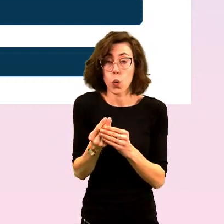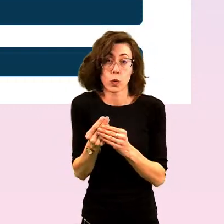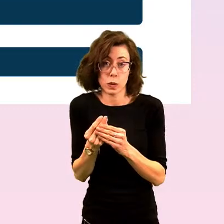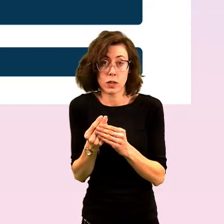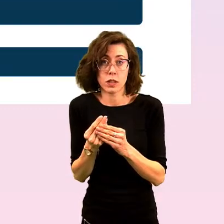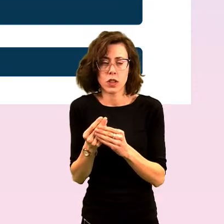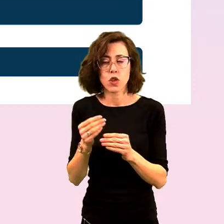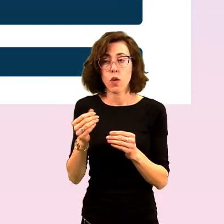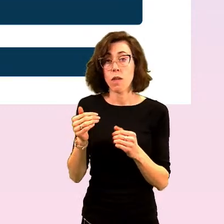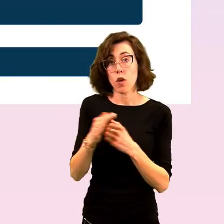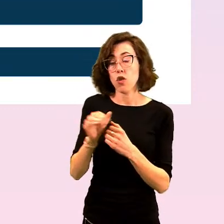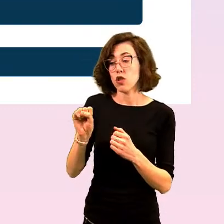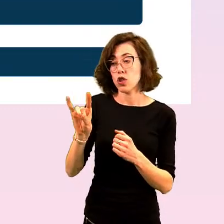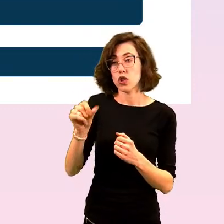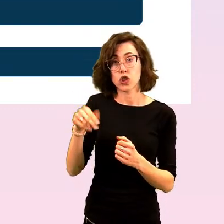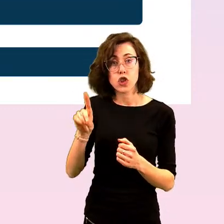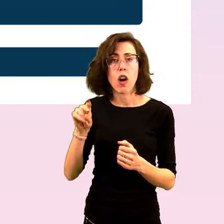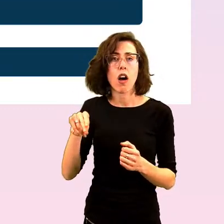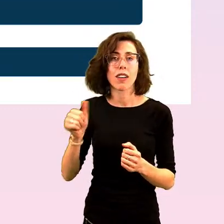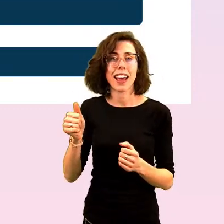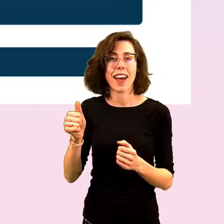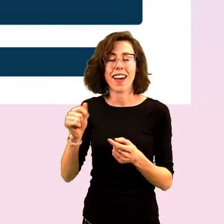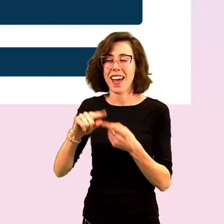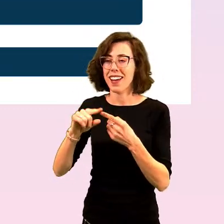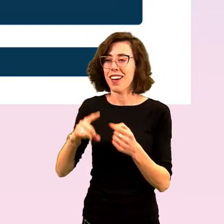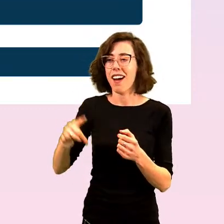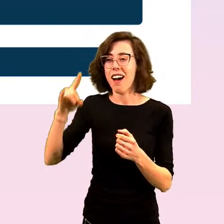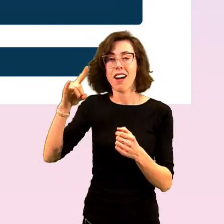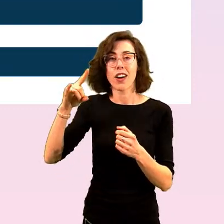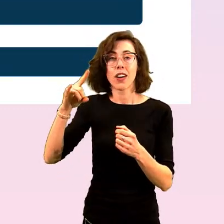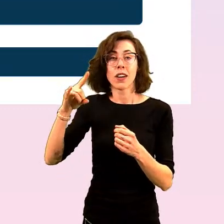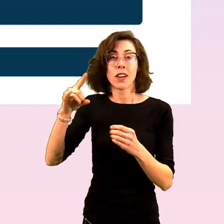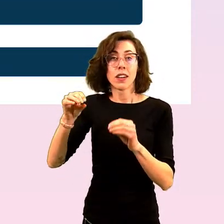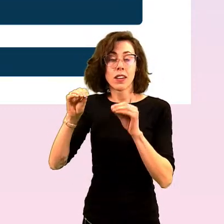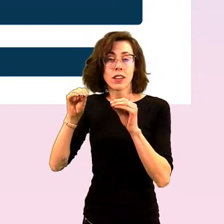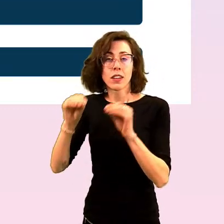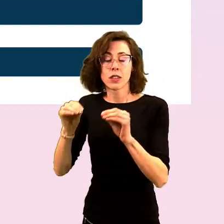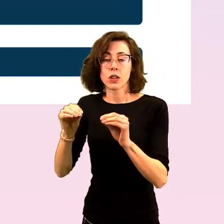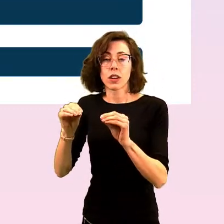and also with the Higher Education Authority, there are an awful lot of